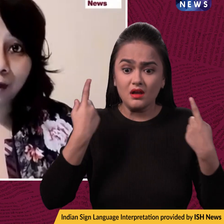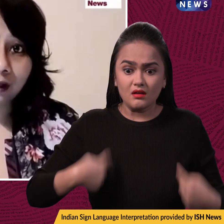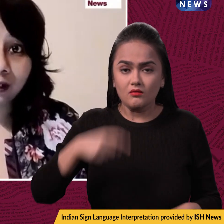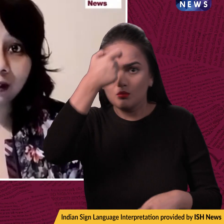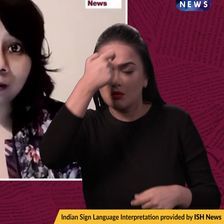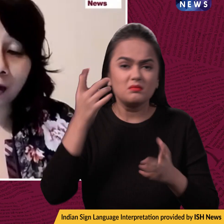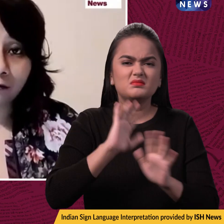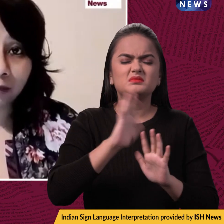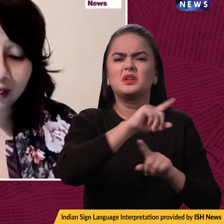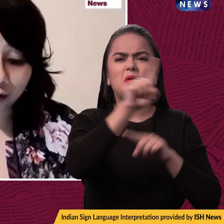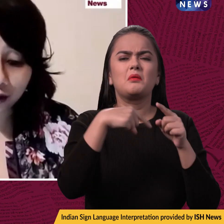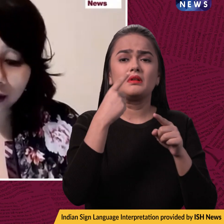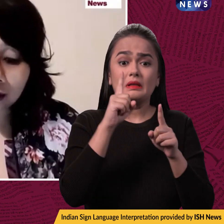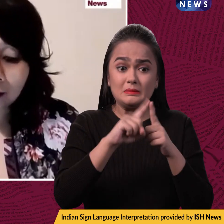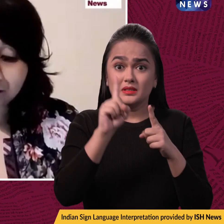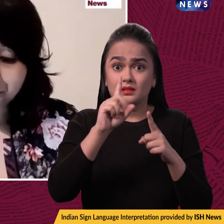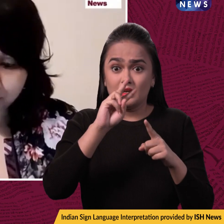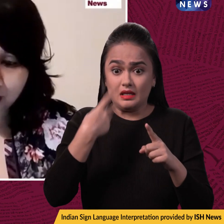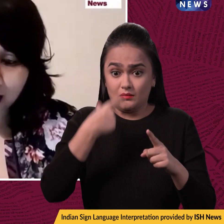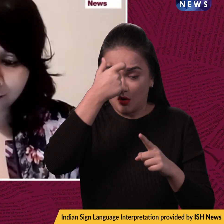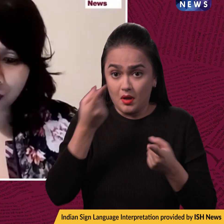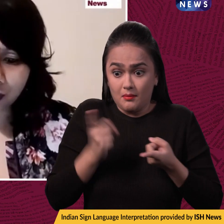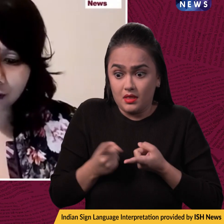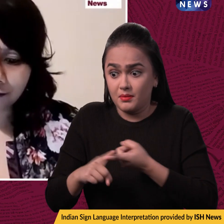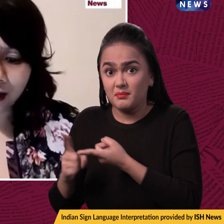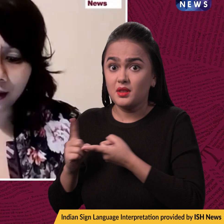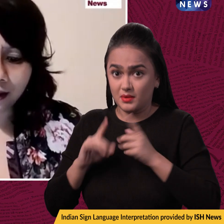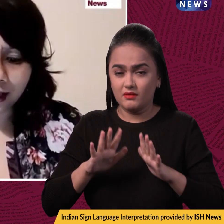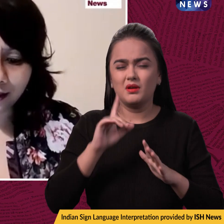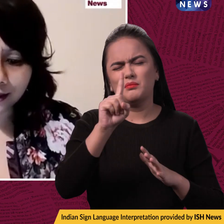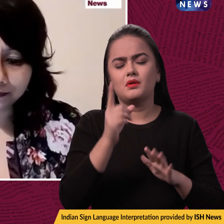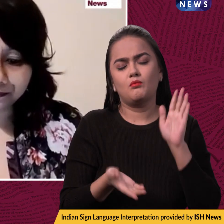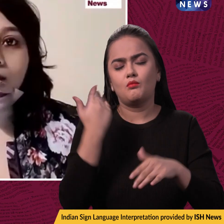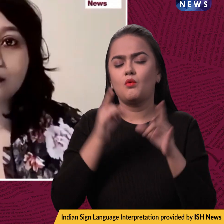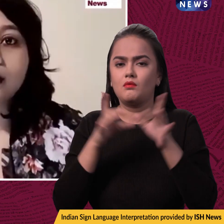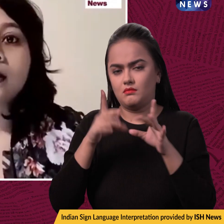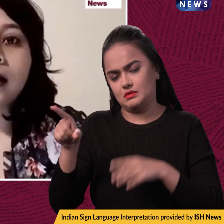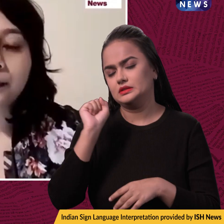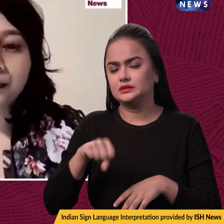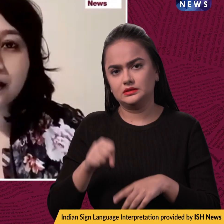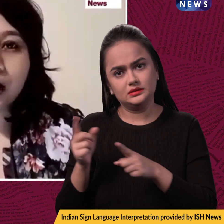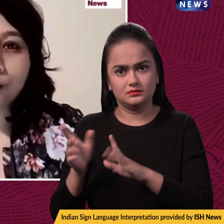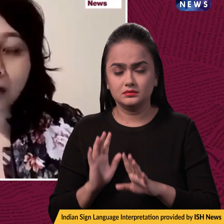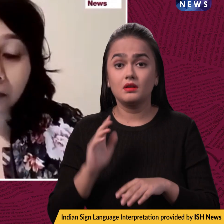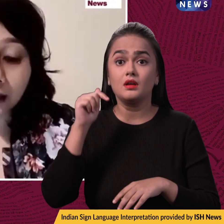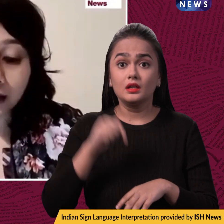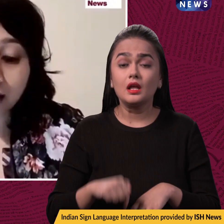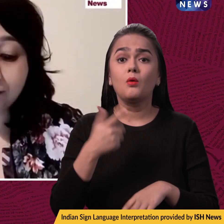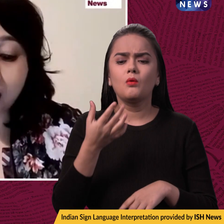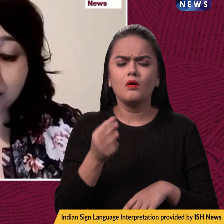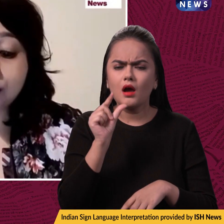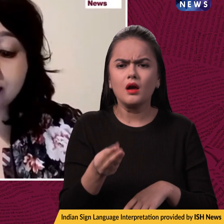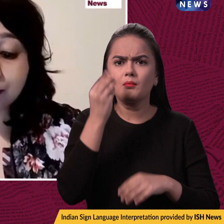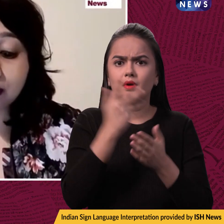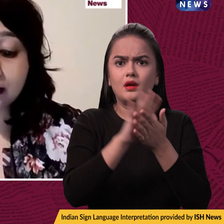in neighboring states are one of the biggest reasons, and of course, firecrackers. An update now from Haryana.